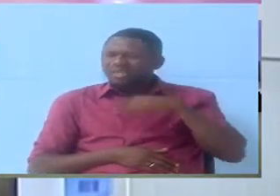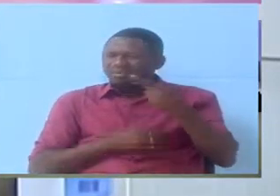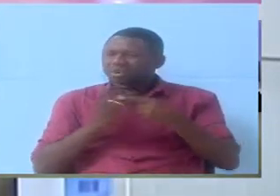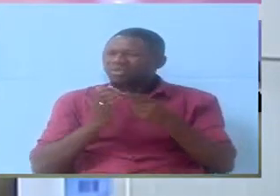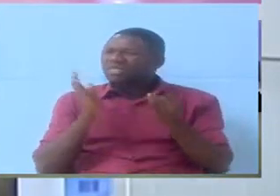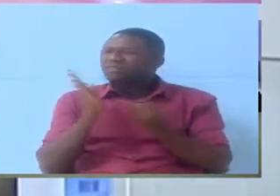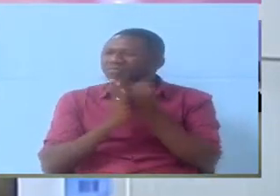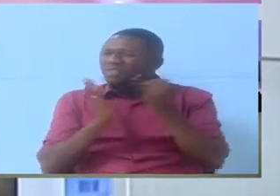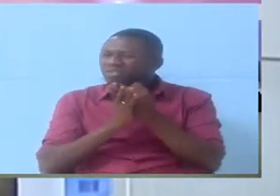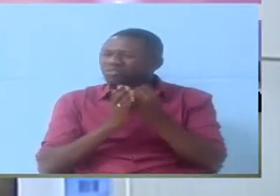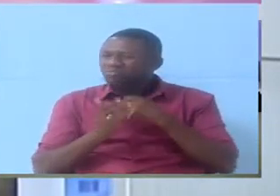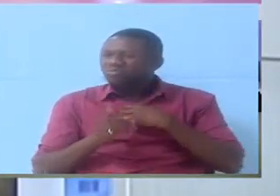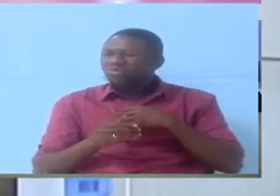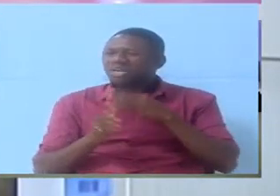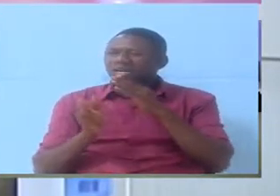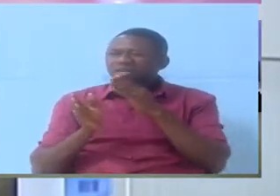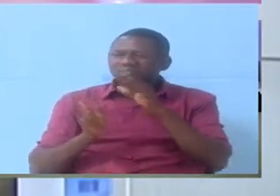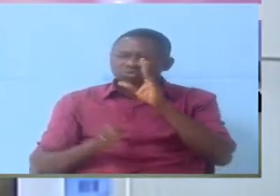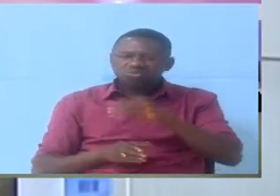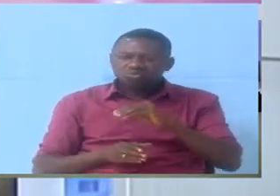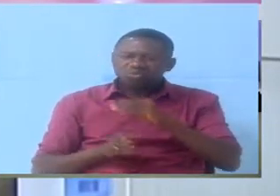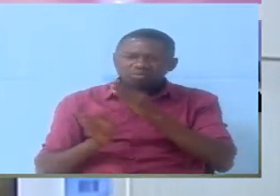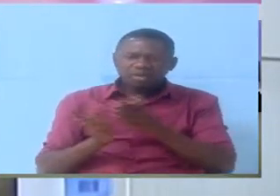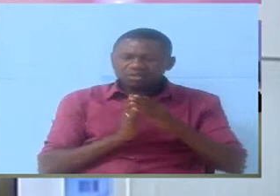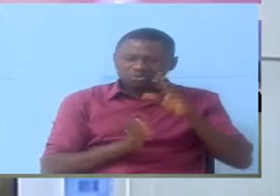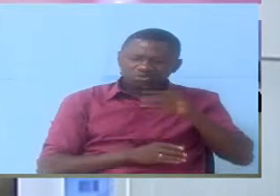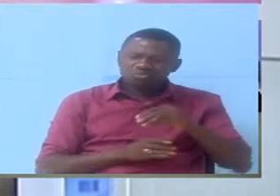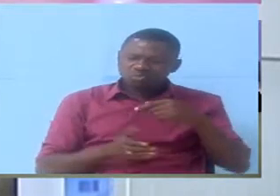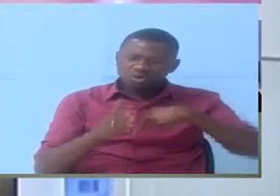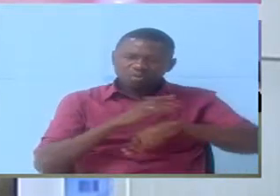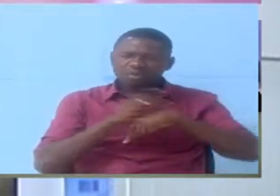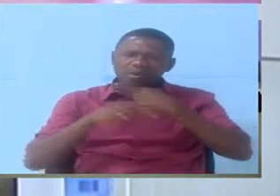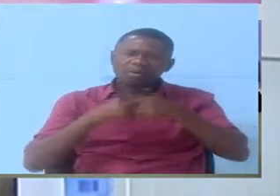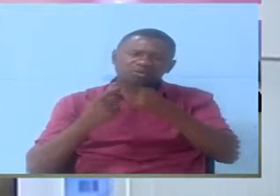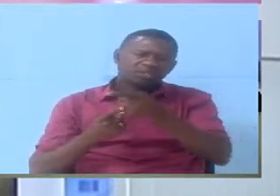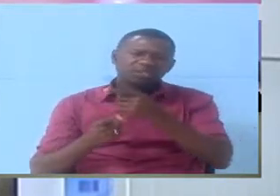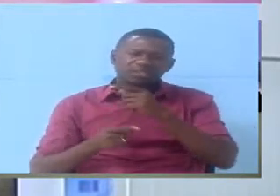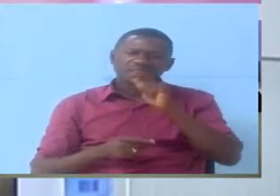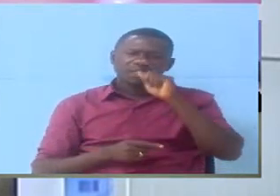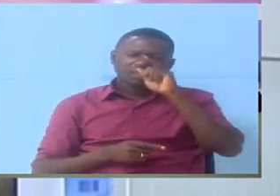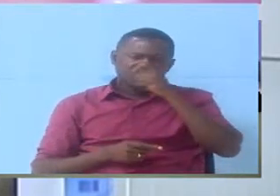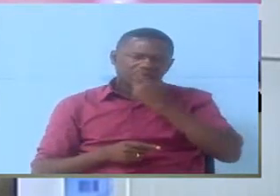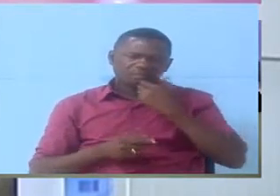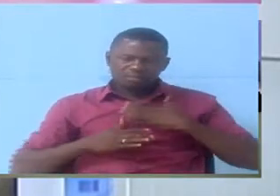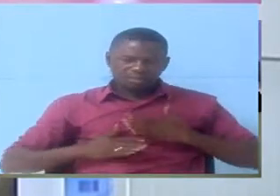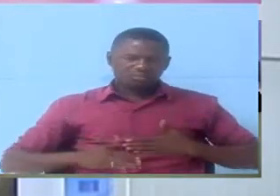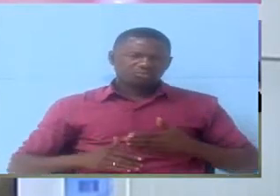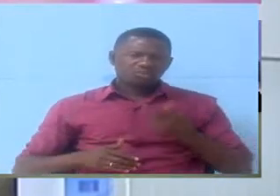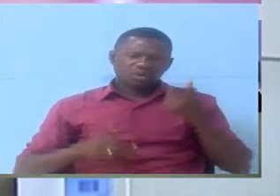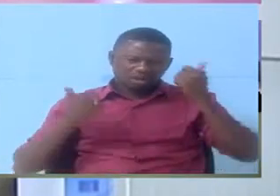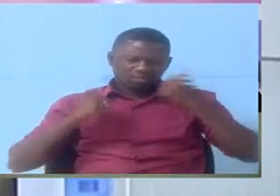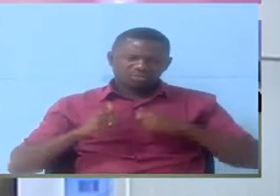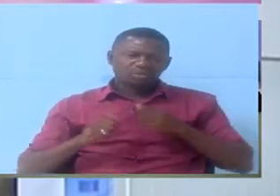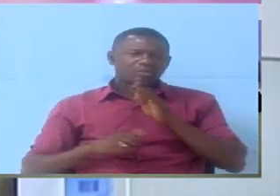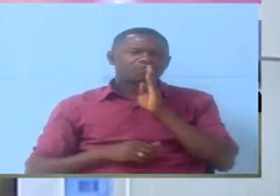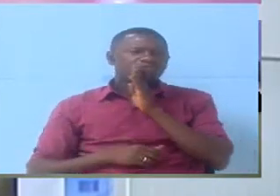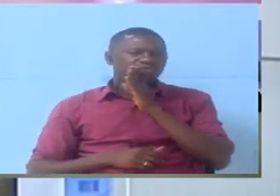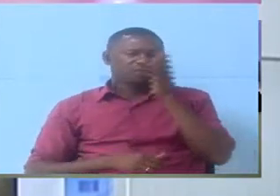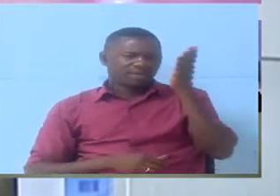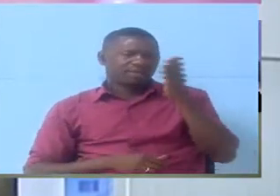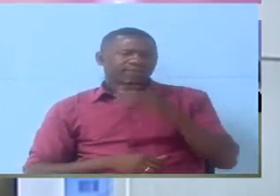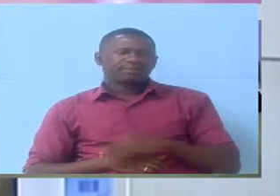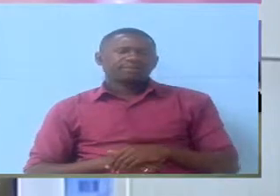That's why they transferred me. So I complied. I prepared my hand and